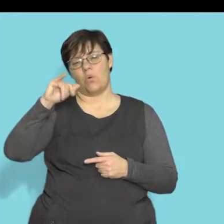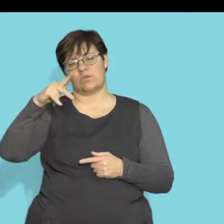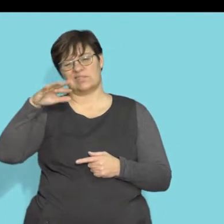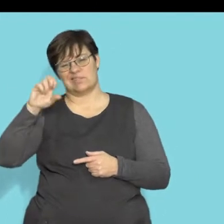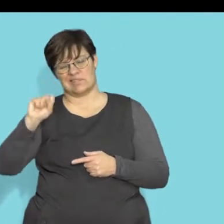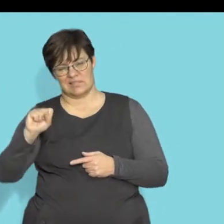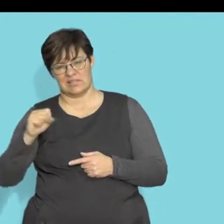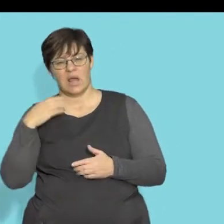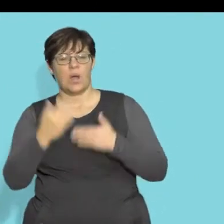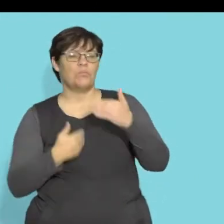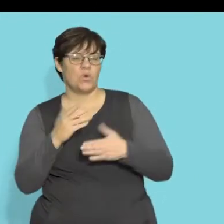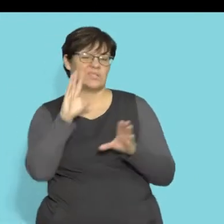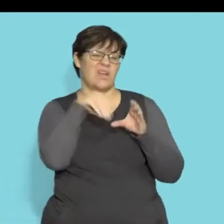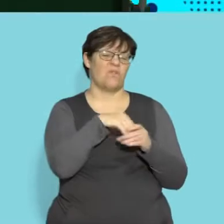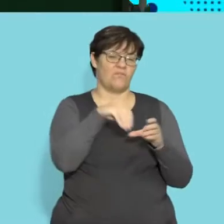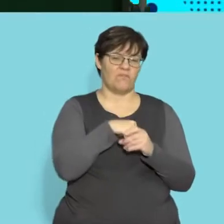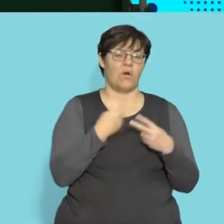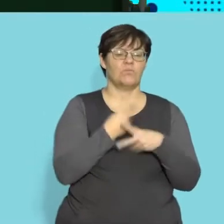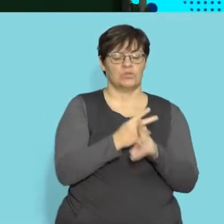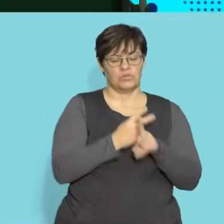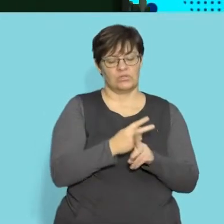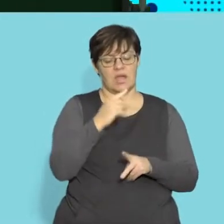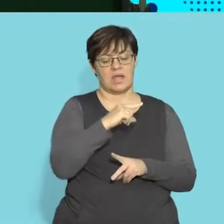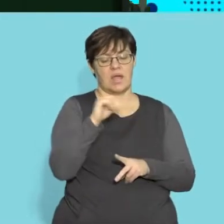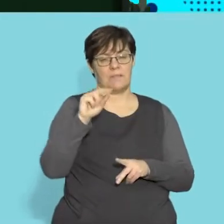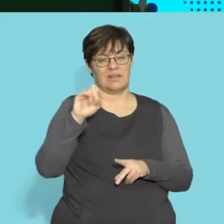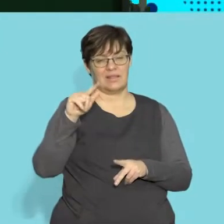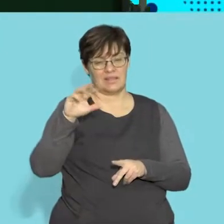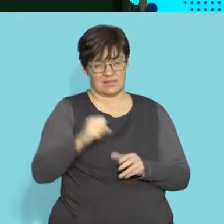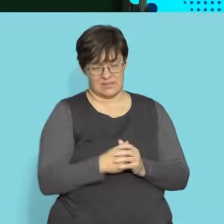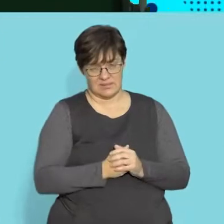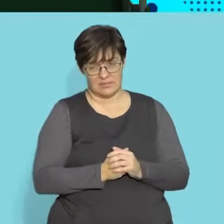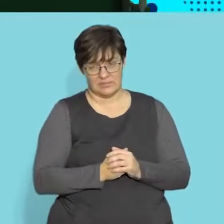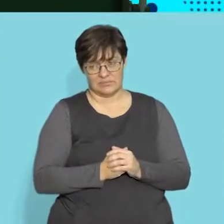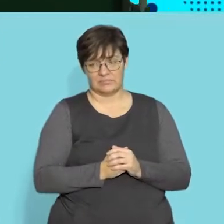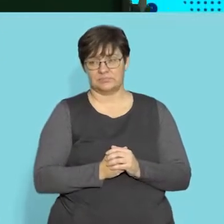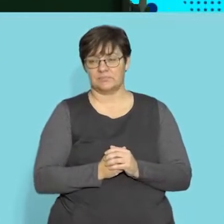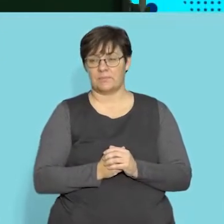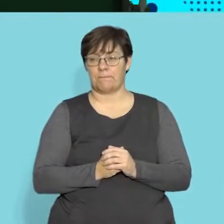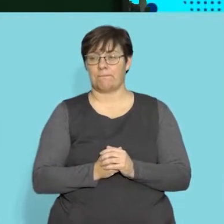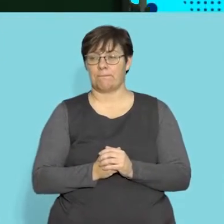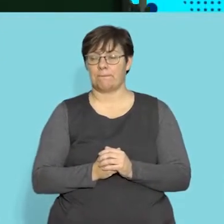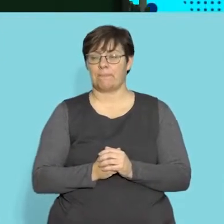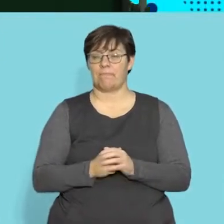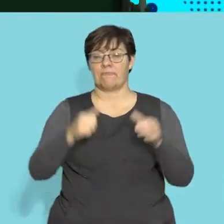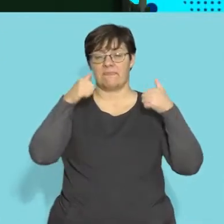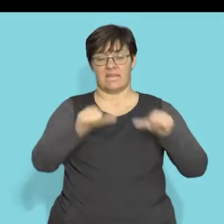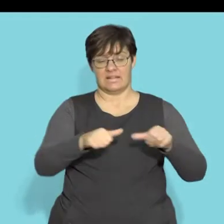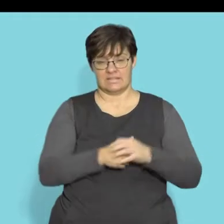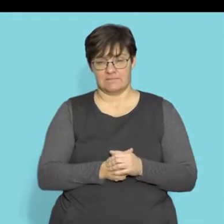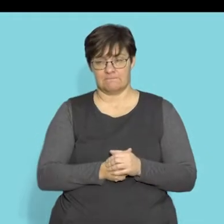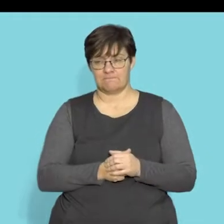these are again processes involved in the production of gametes, in this case the ovum. The next